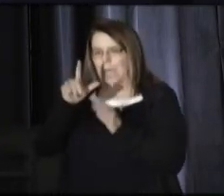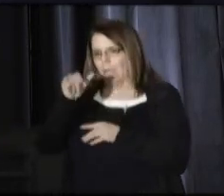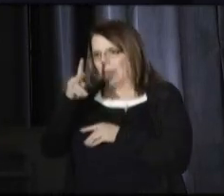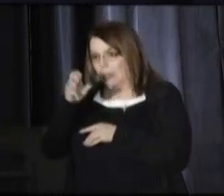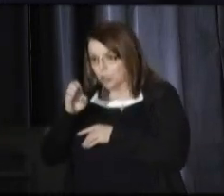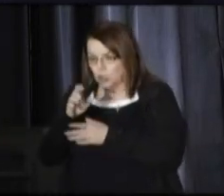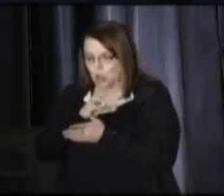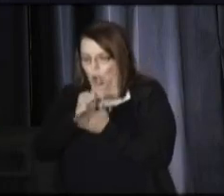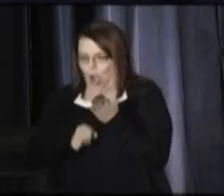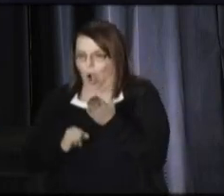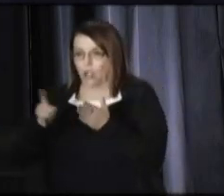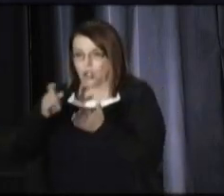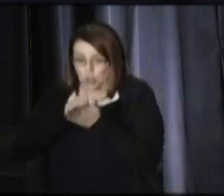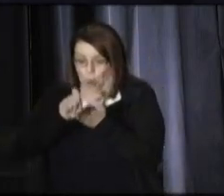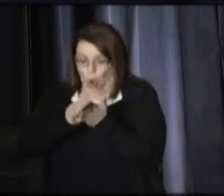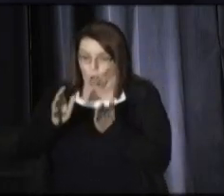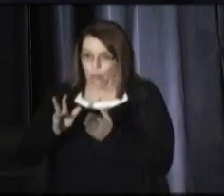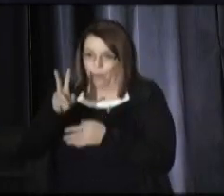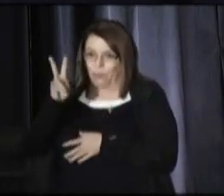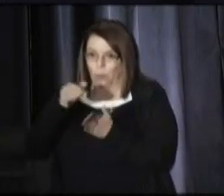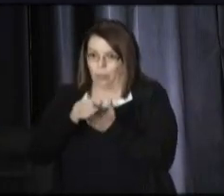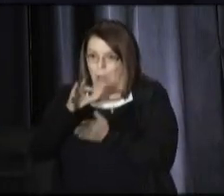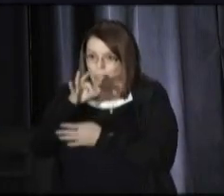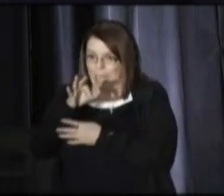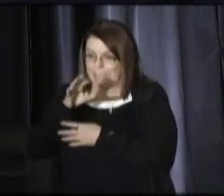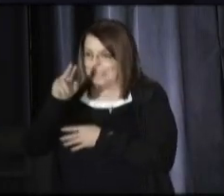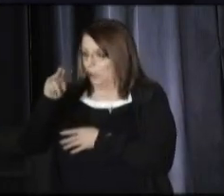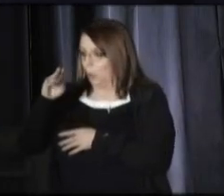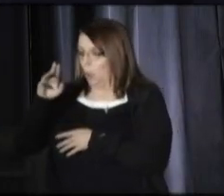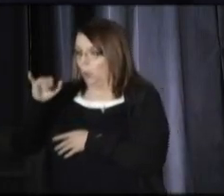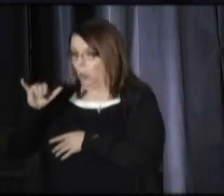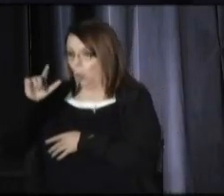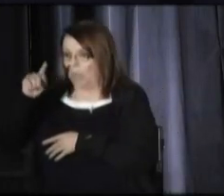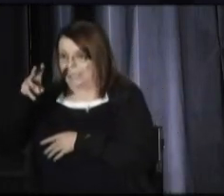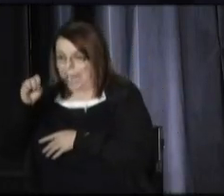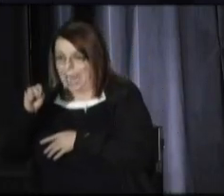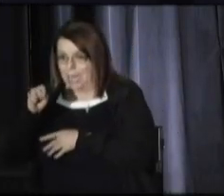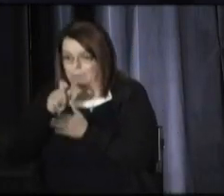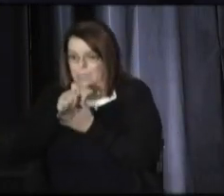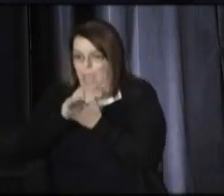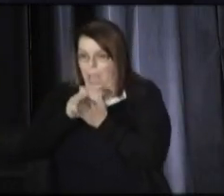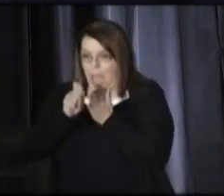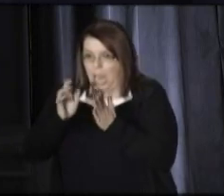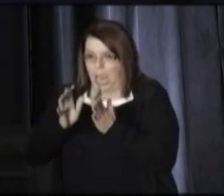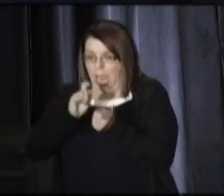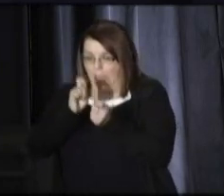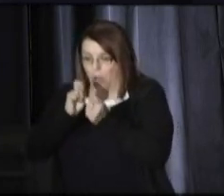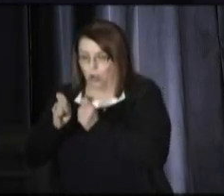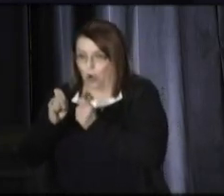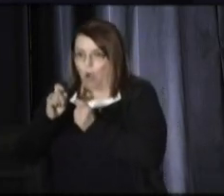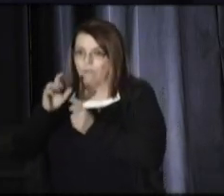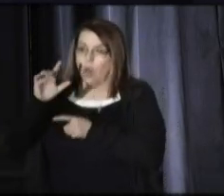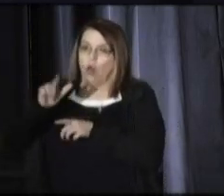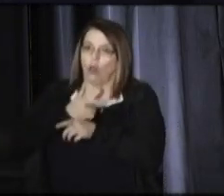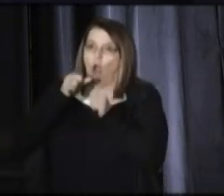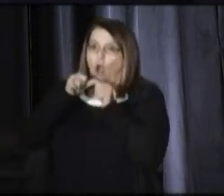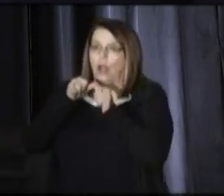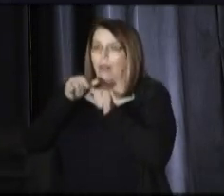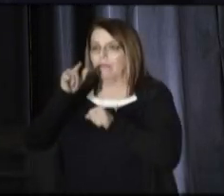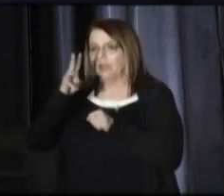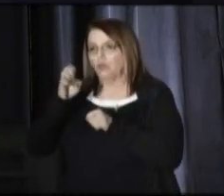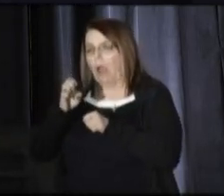of fellowships from the New York Foundation of Arts, Hedgebrook, Tin House, McDowell, and Yaddo, where she was awarded the Linda Collins Endowed